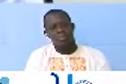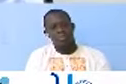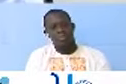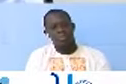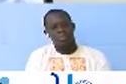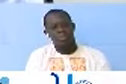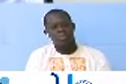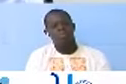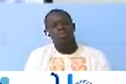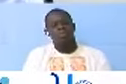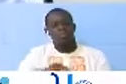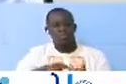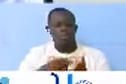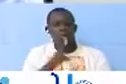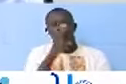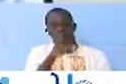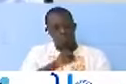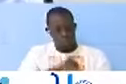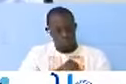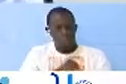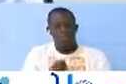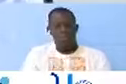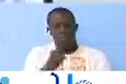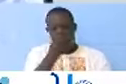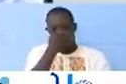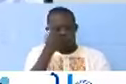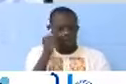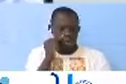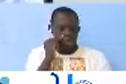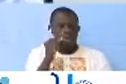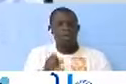In the drug squad. It was under the drug squad.